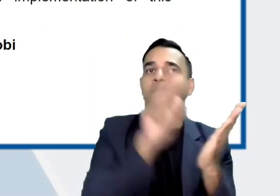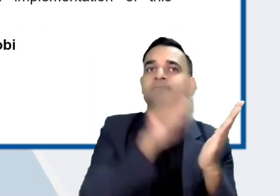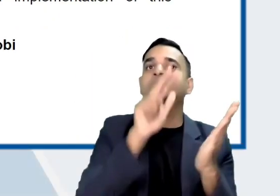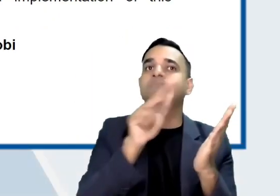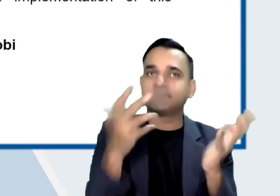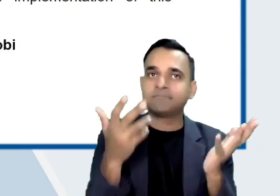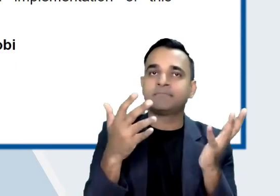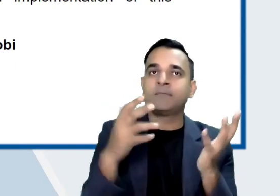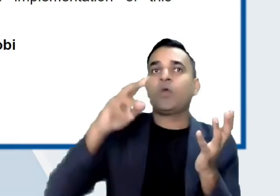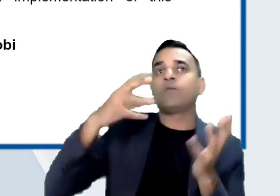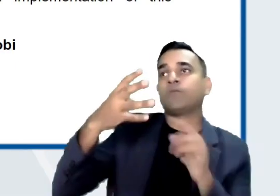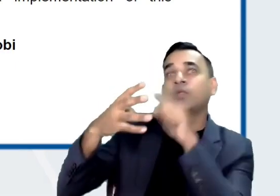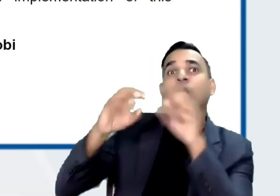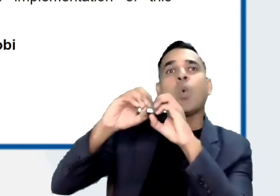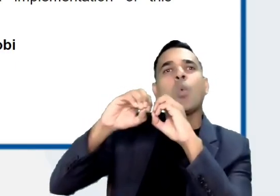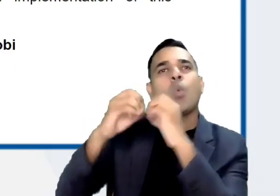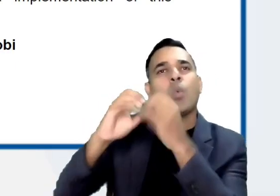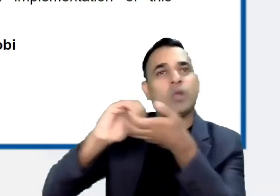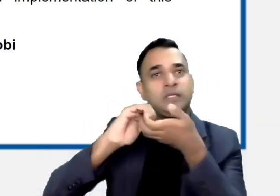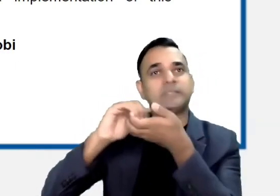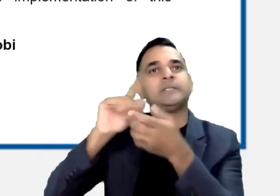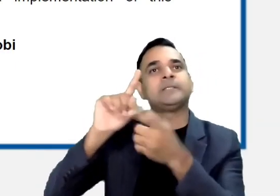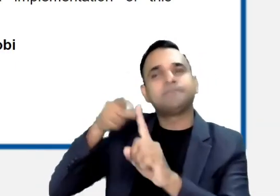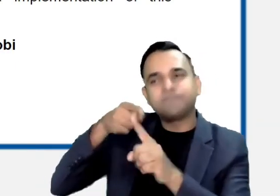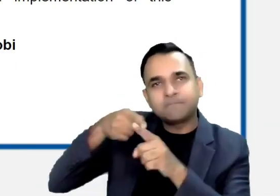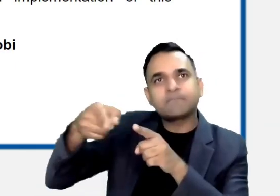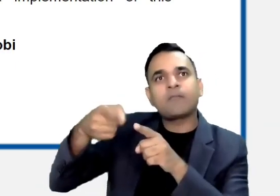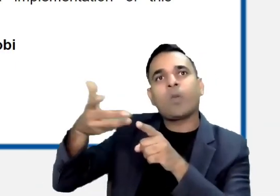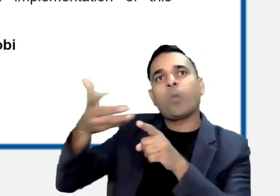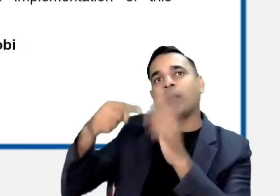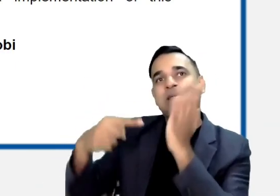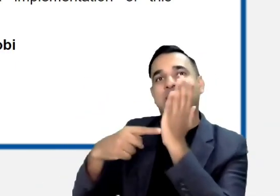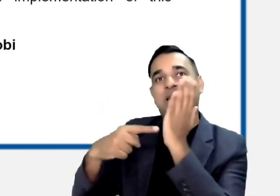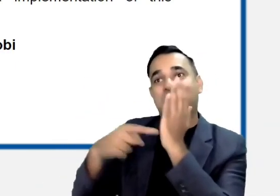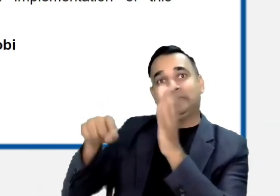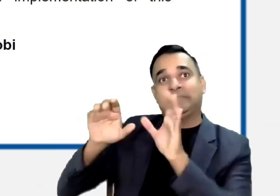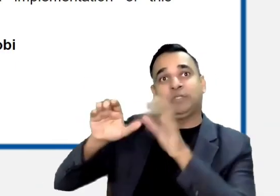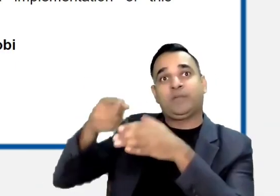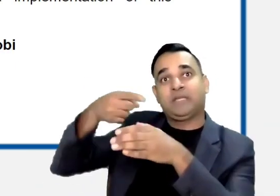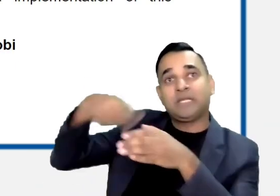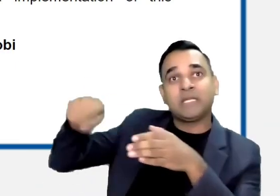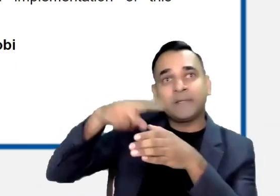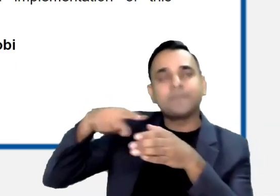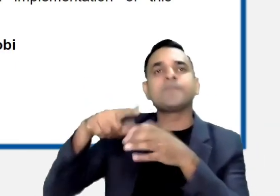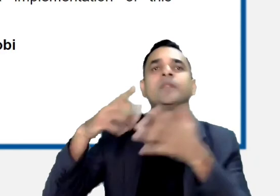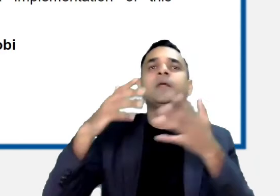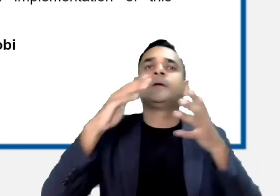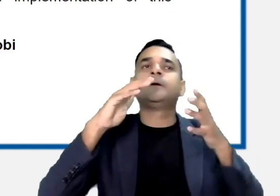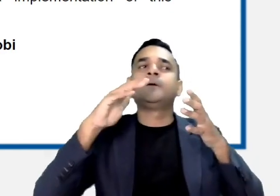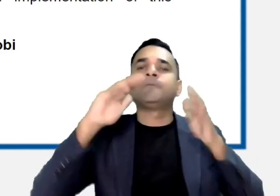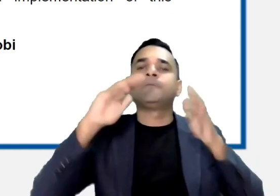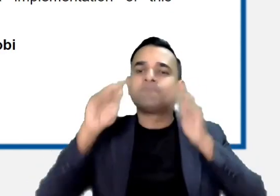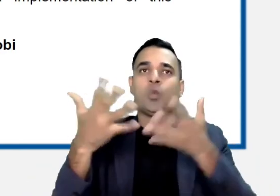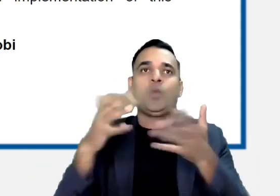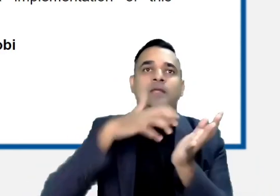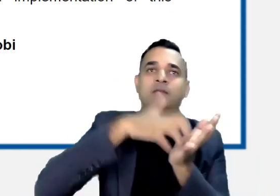of the Africa position to the 2022 Global Platform for Disaster Risk Reduction and ensure that these processes